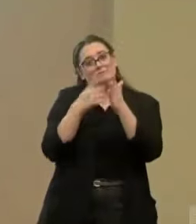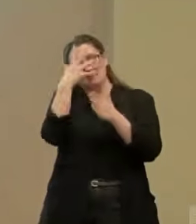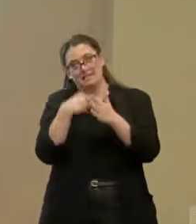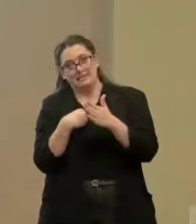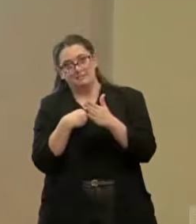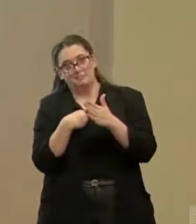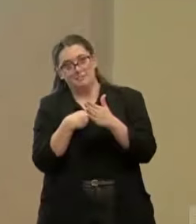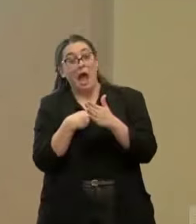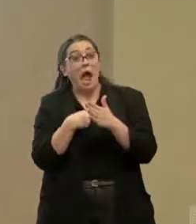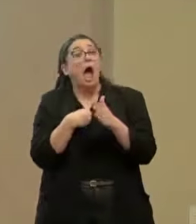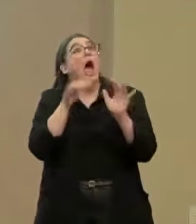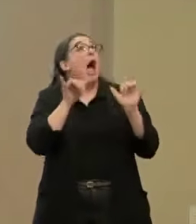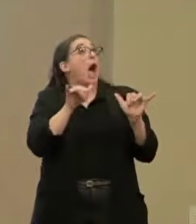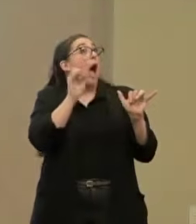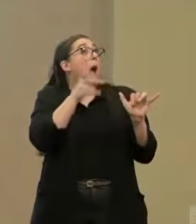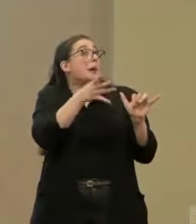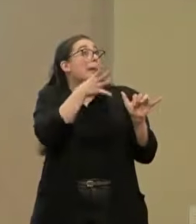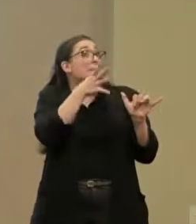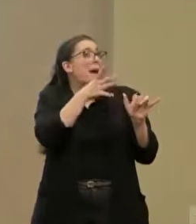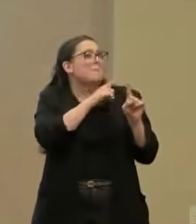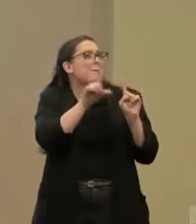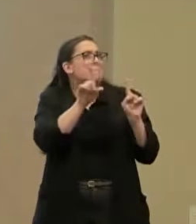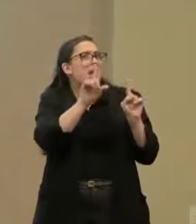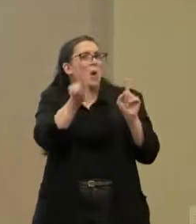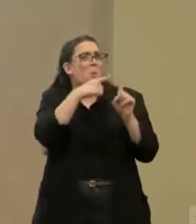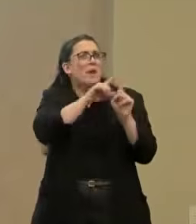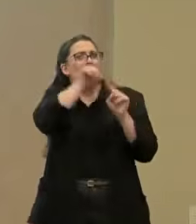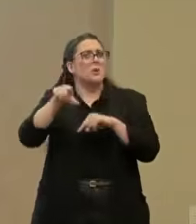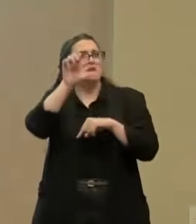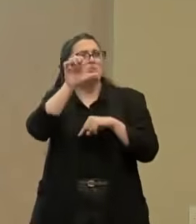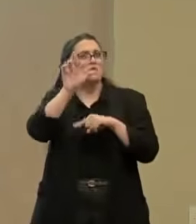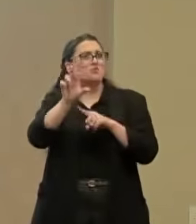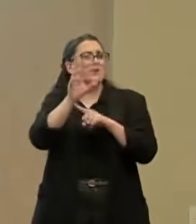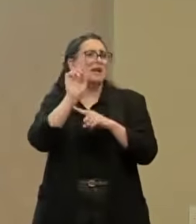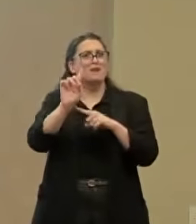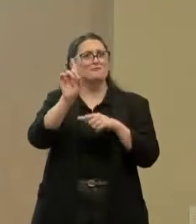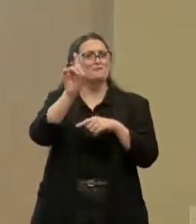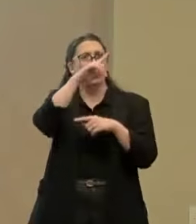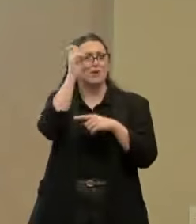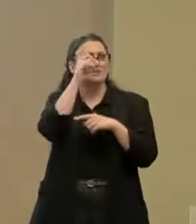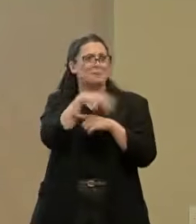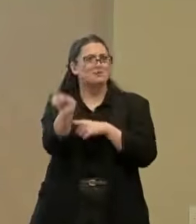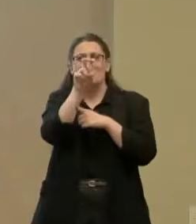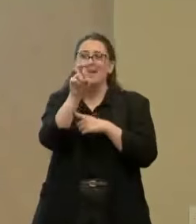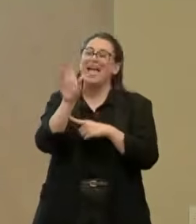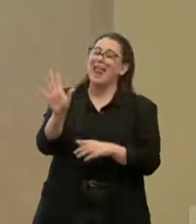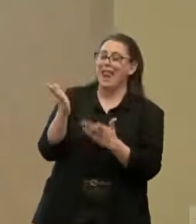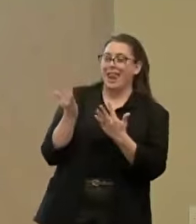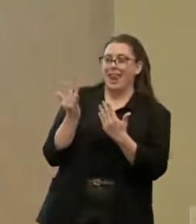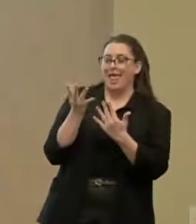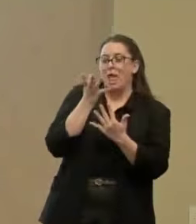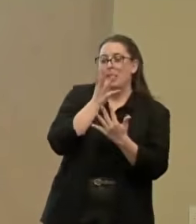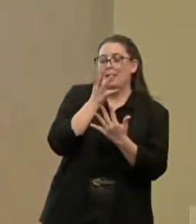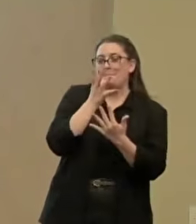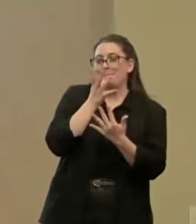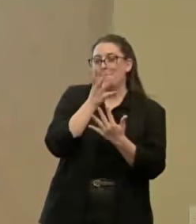like, okay, Mom, but when are we going to fly to Costa Rica for surfing? And I'm like, dude, let's wait a little bit. Mama